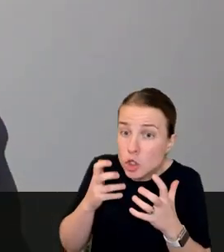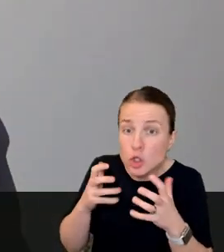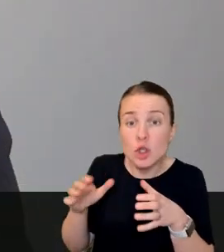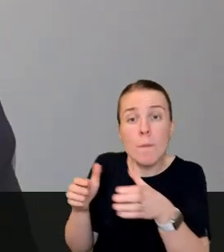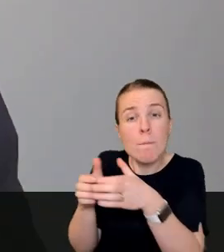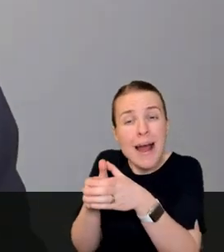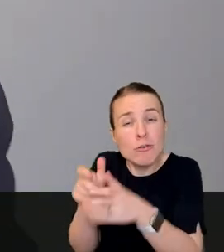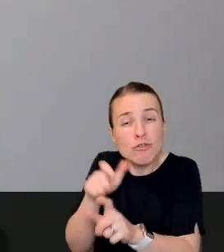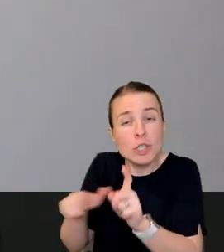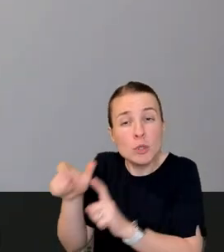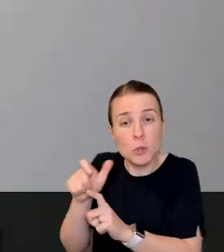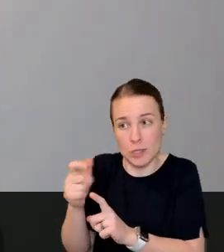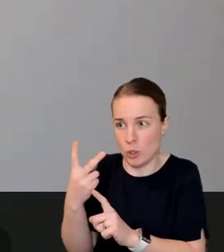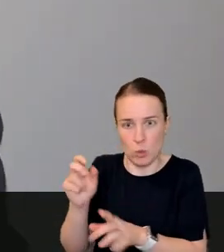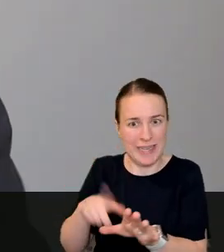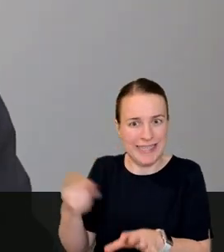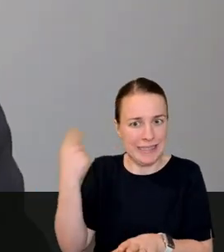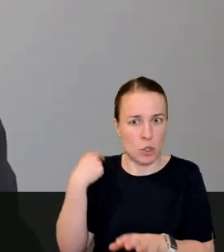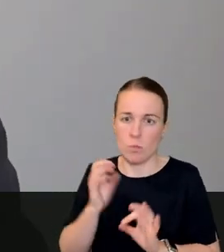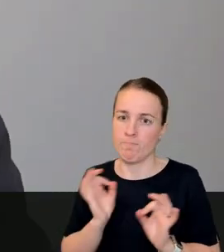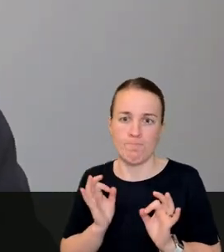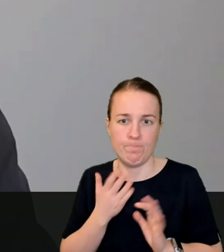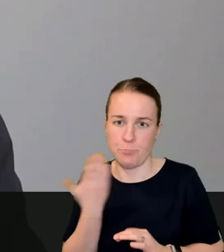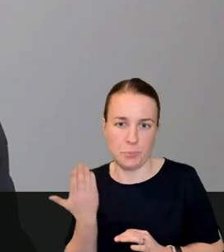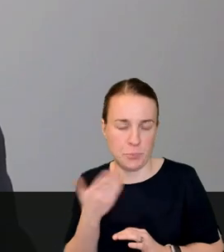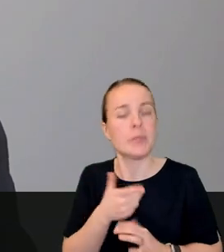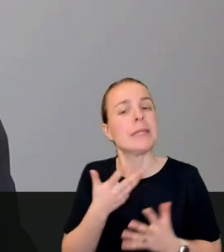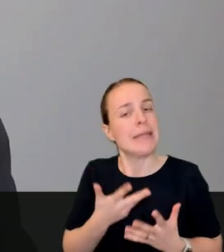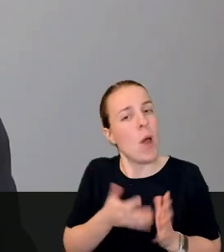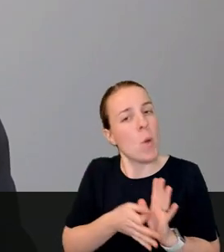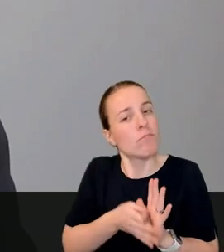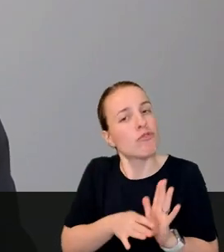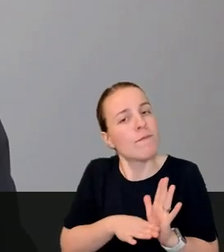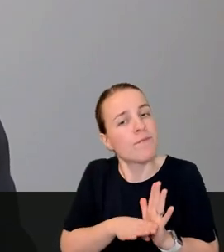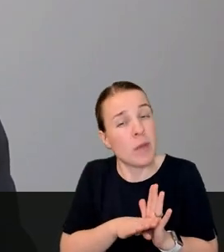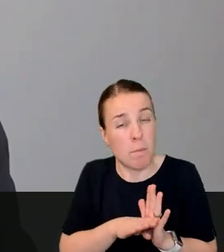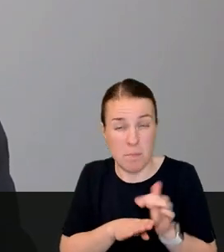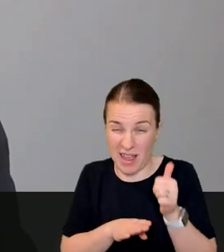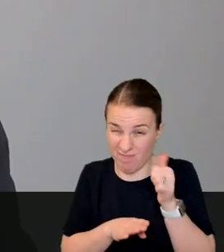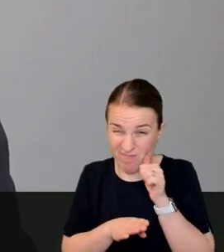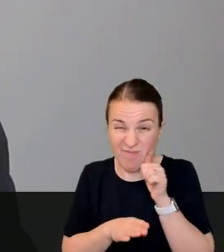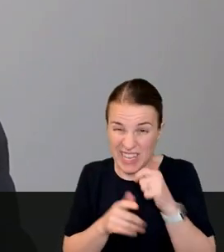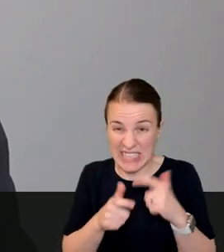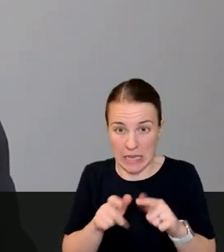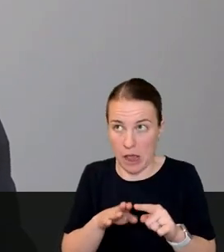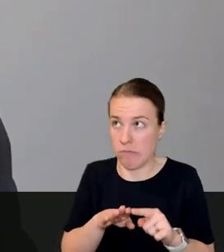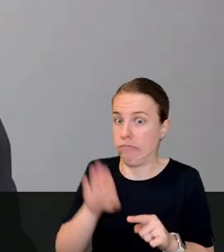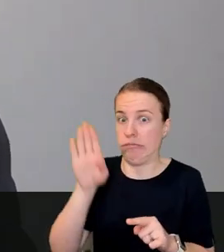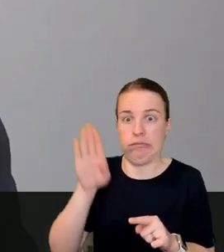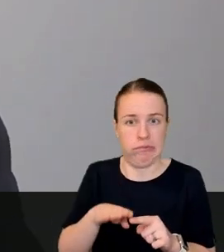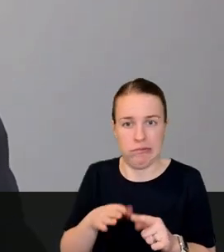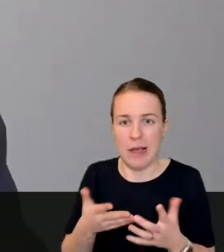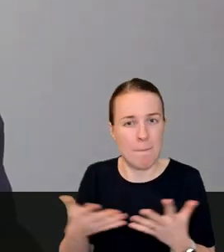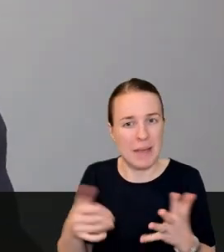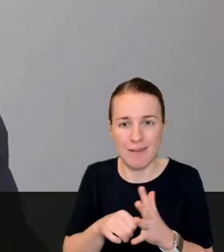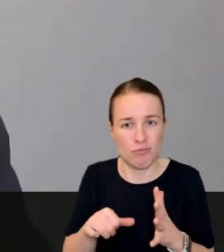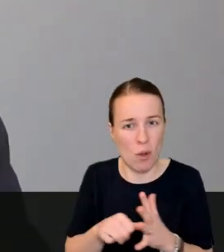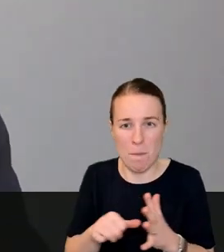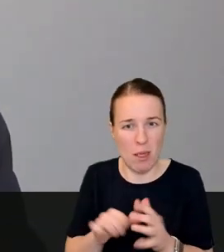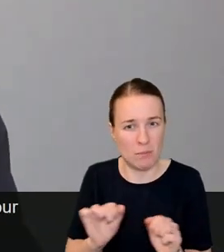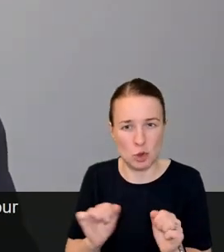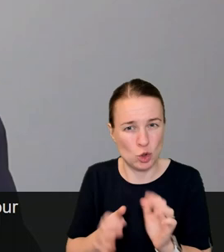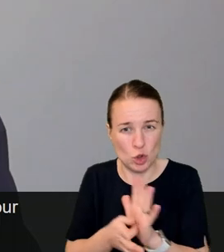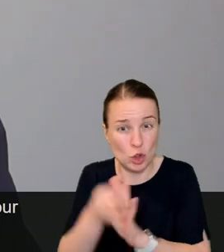ago, but also to say there are big problems in our police service in London. Why do I say